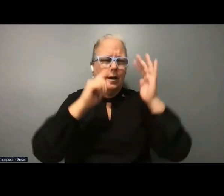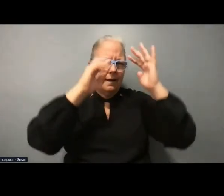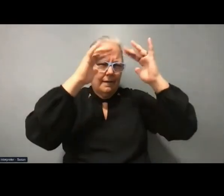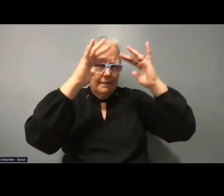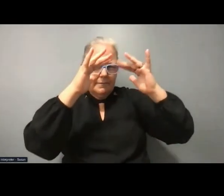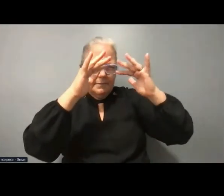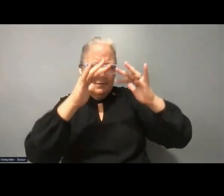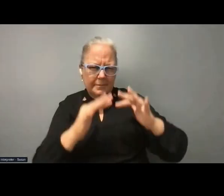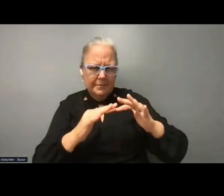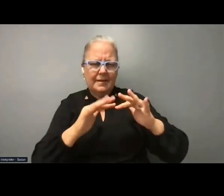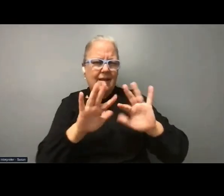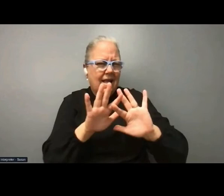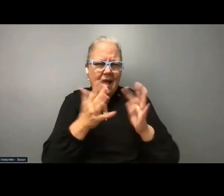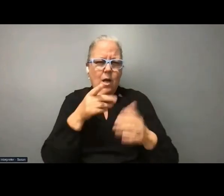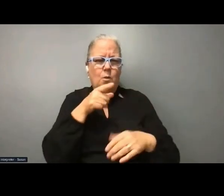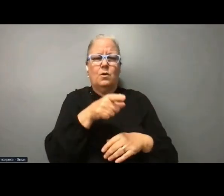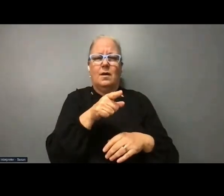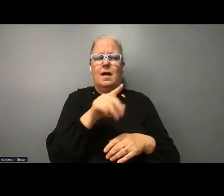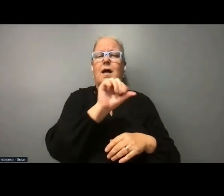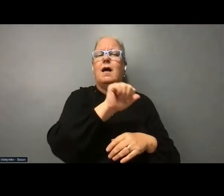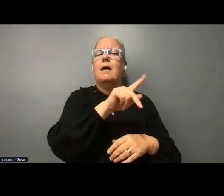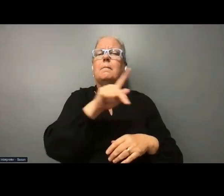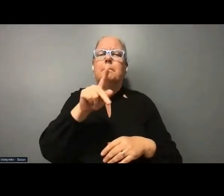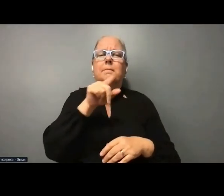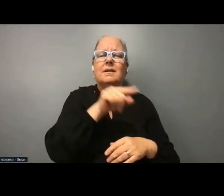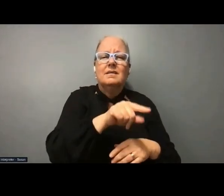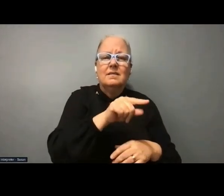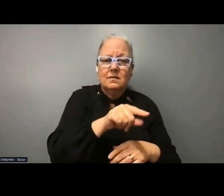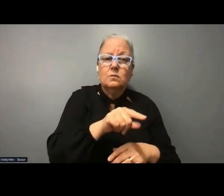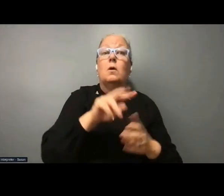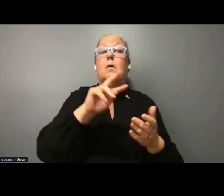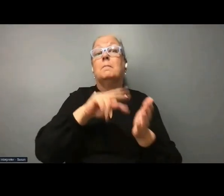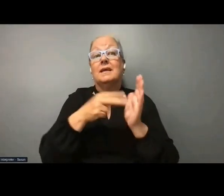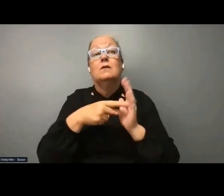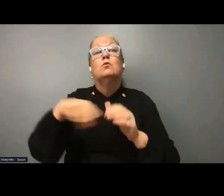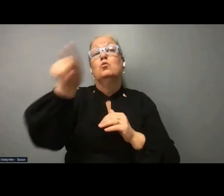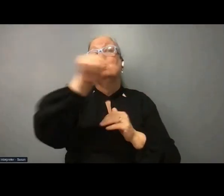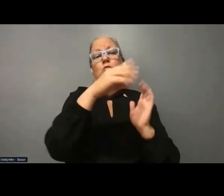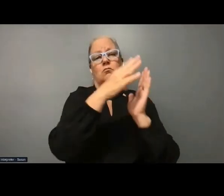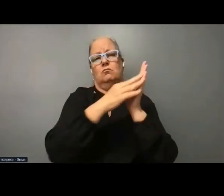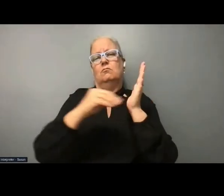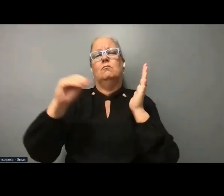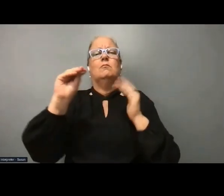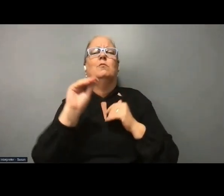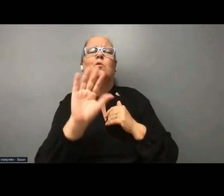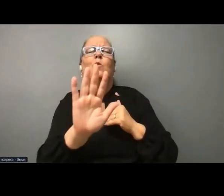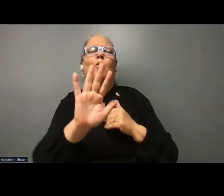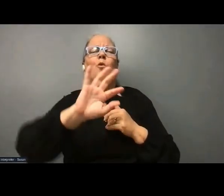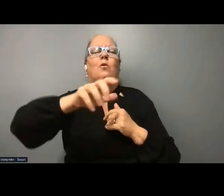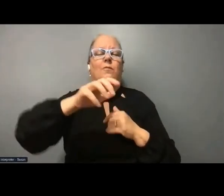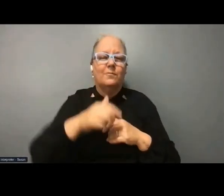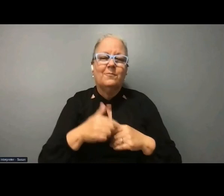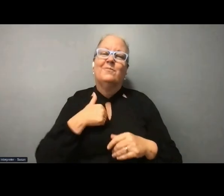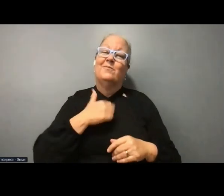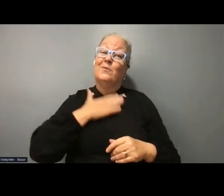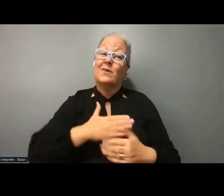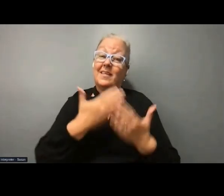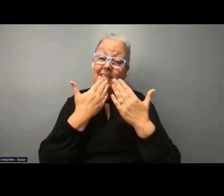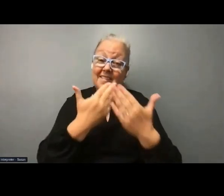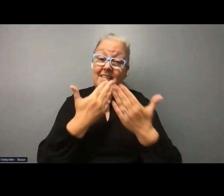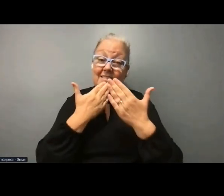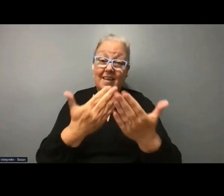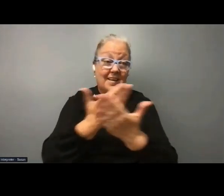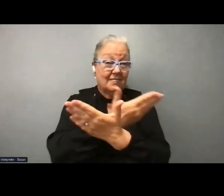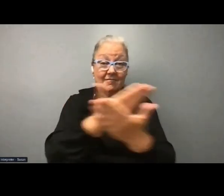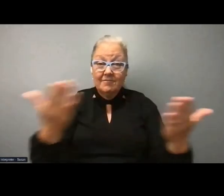application so participants can use in their country offices. I want to take the opportunity and thank you all for